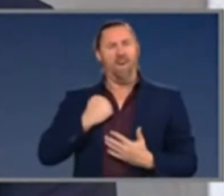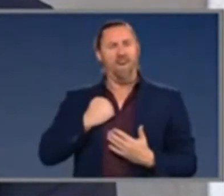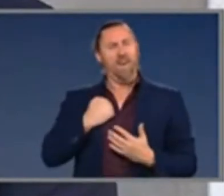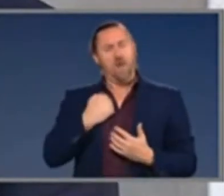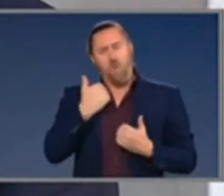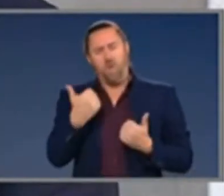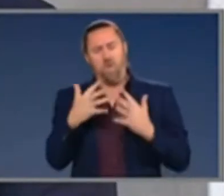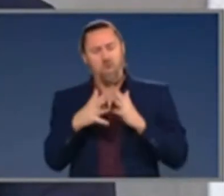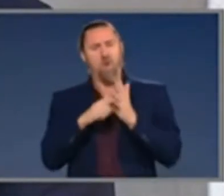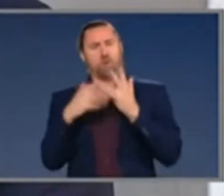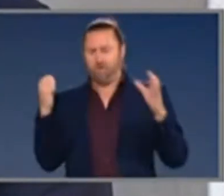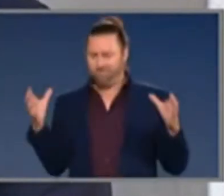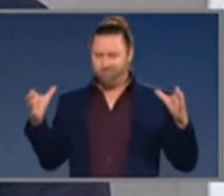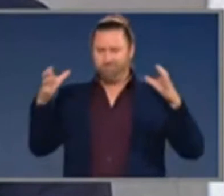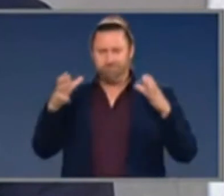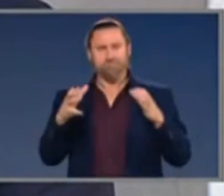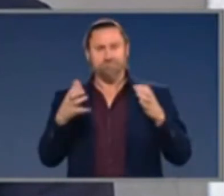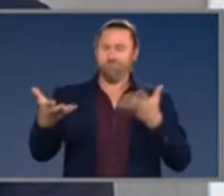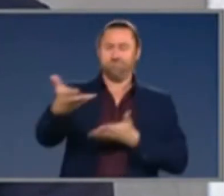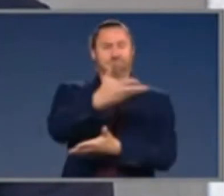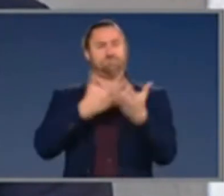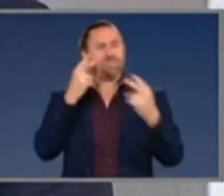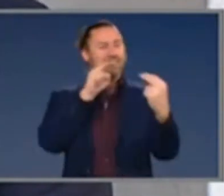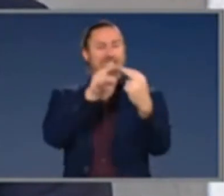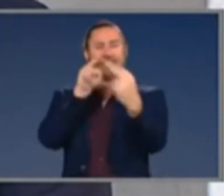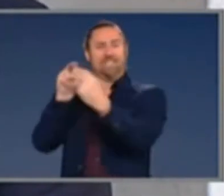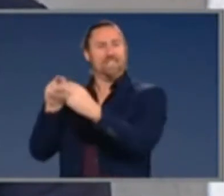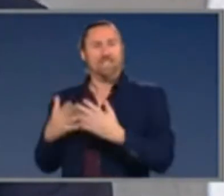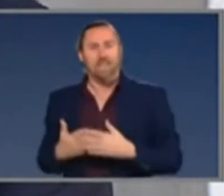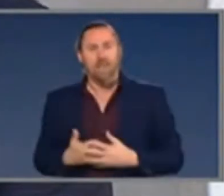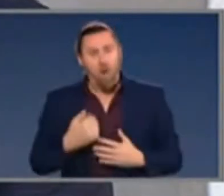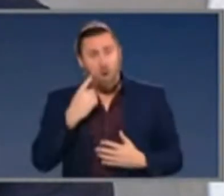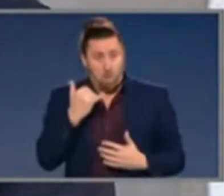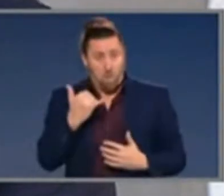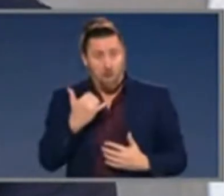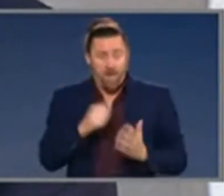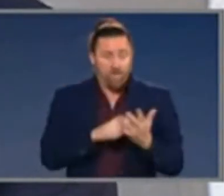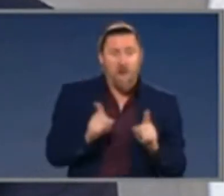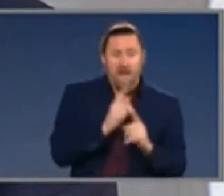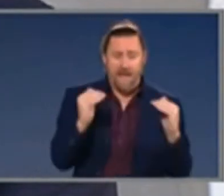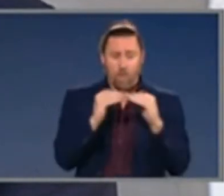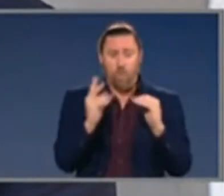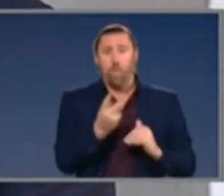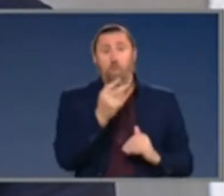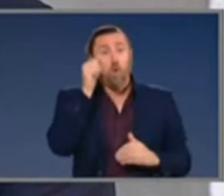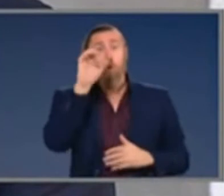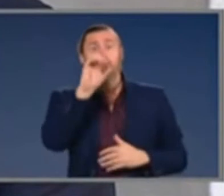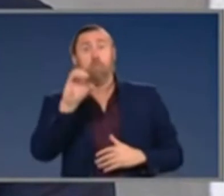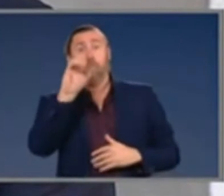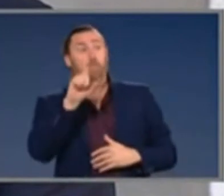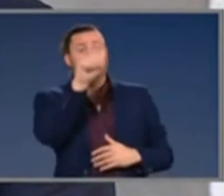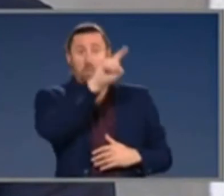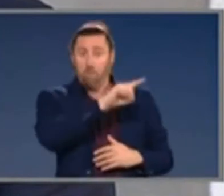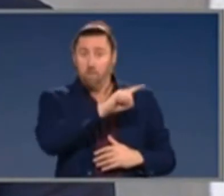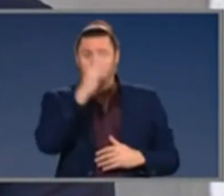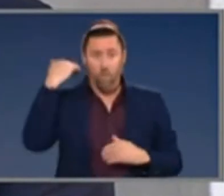be underestimated. I mean, I don't think it's a question of either or. I look forward to a time where you can do both. I note that European leaders now are starting to get